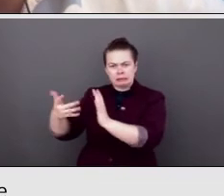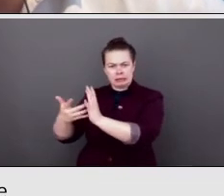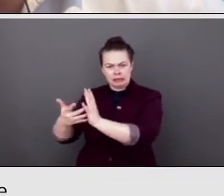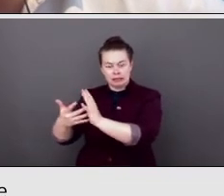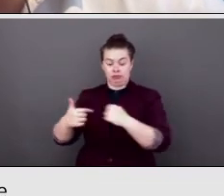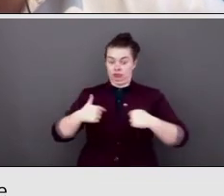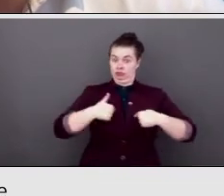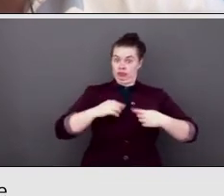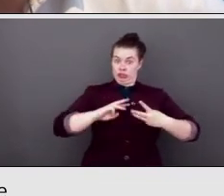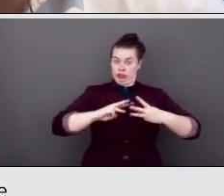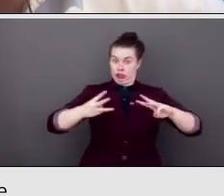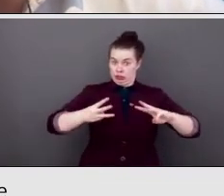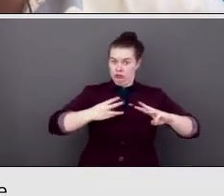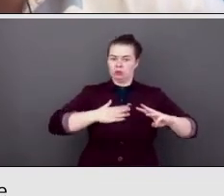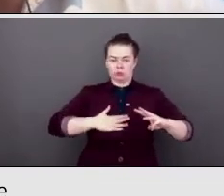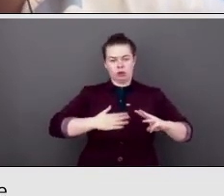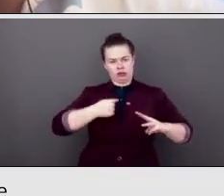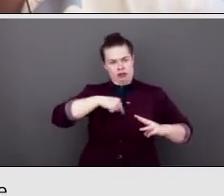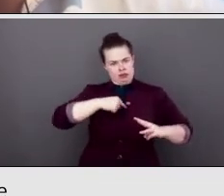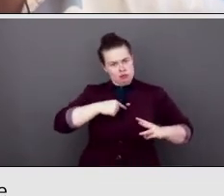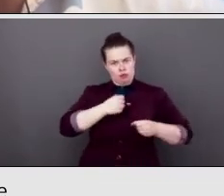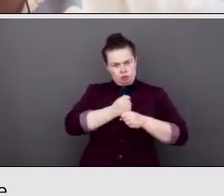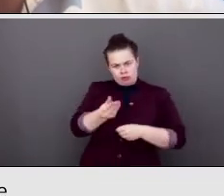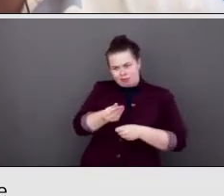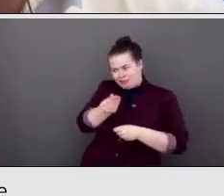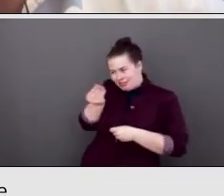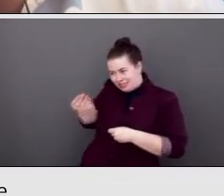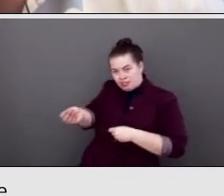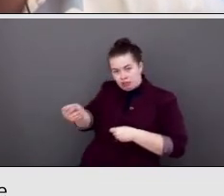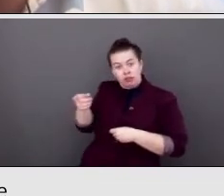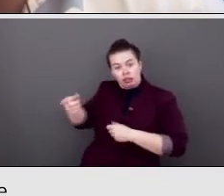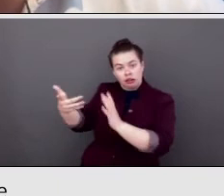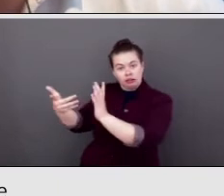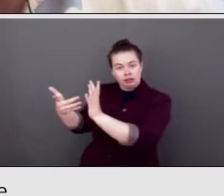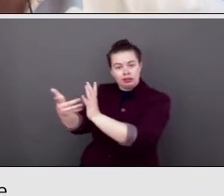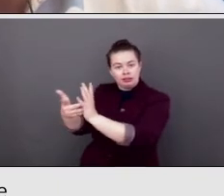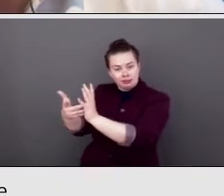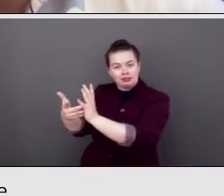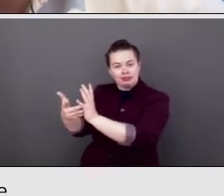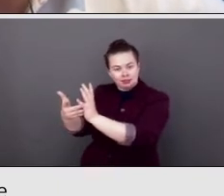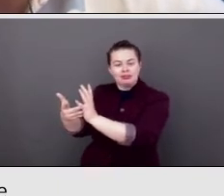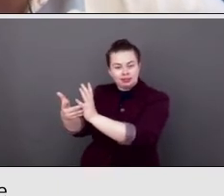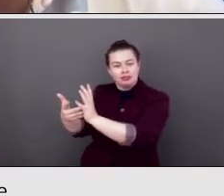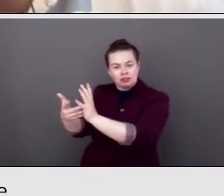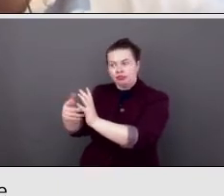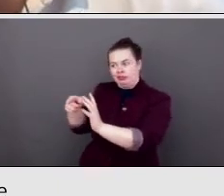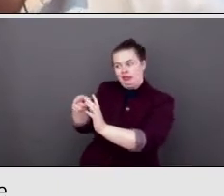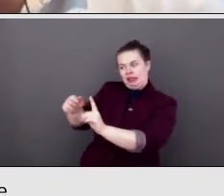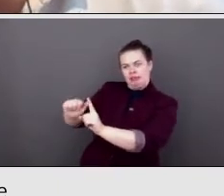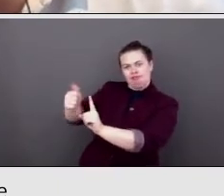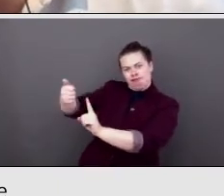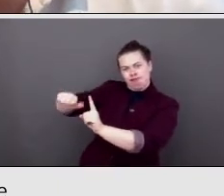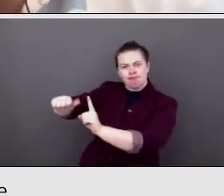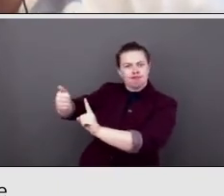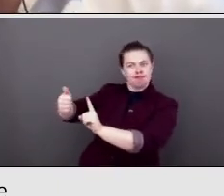standards is that we should, as a project, implement and create a peer-to-peer testing with what we call a projectathon